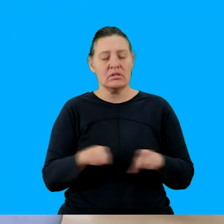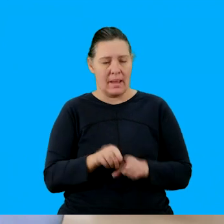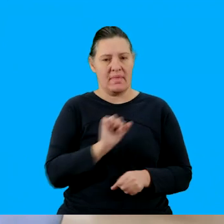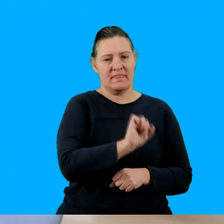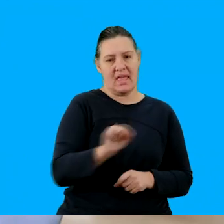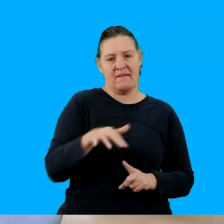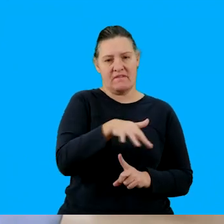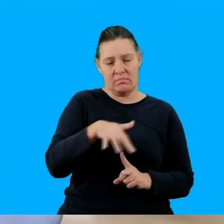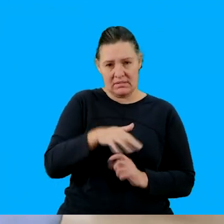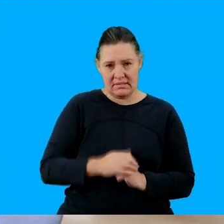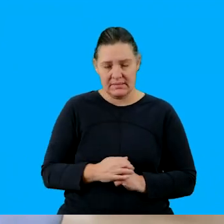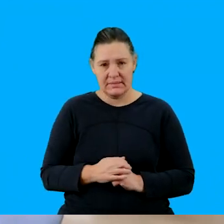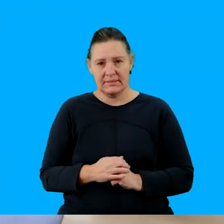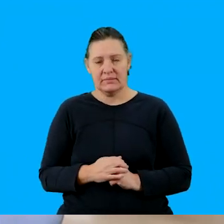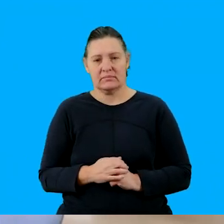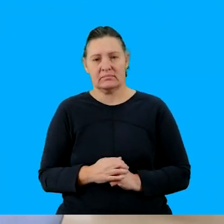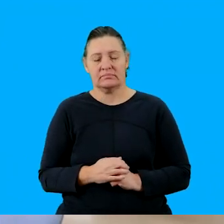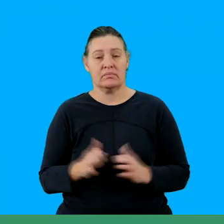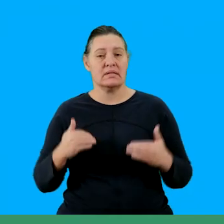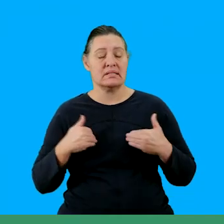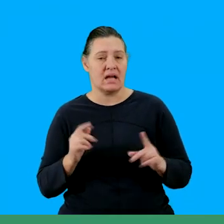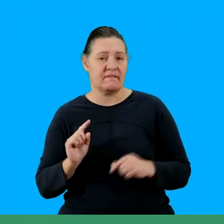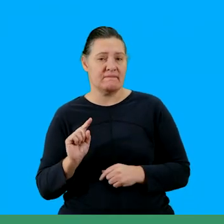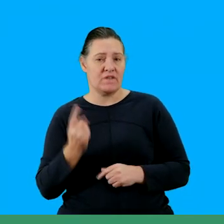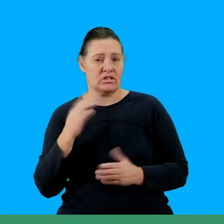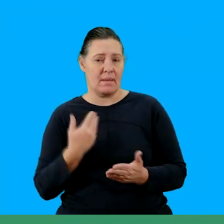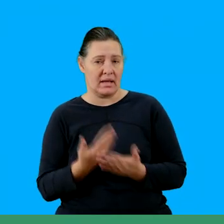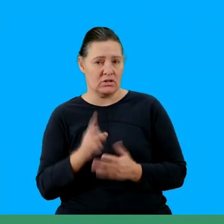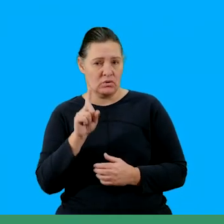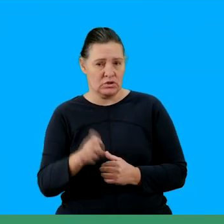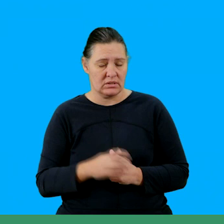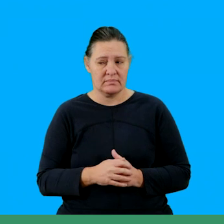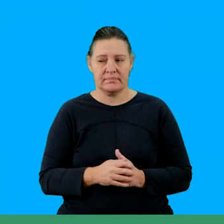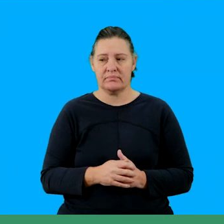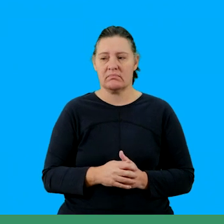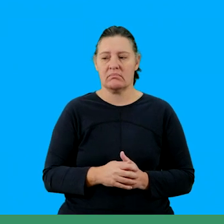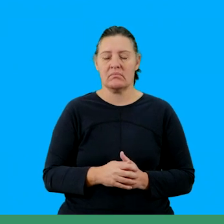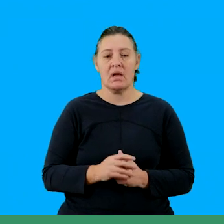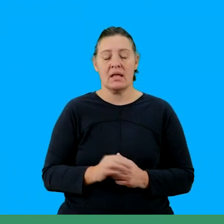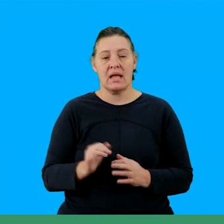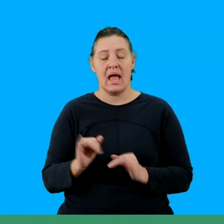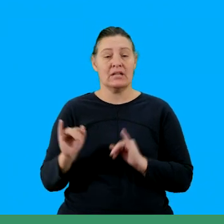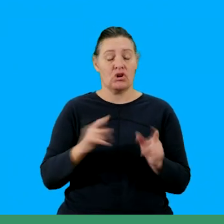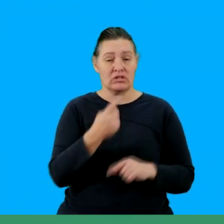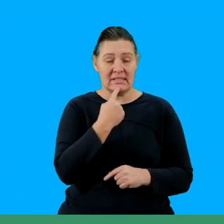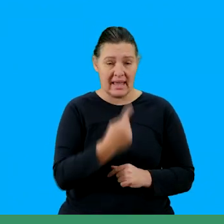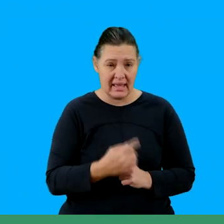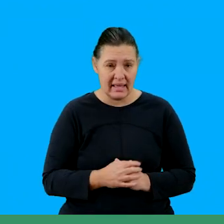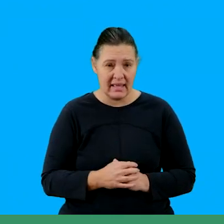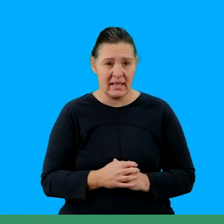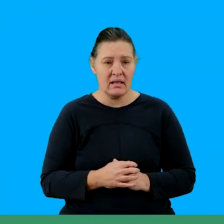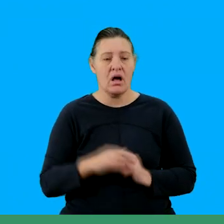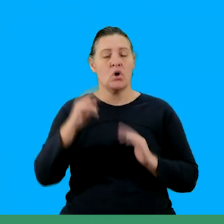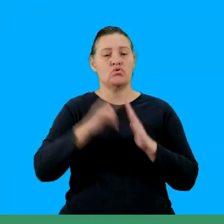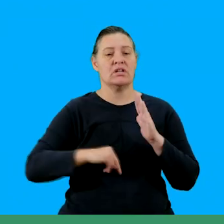and their environments. Let us start with the first application question. The instruction says to